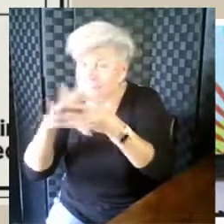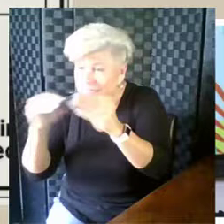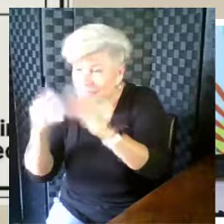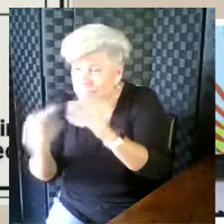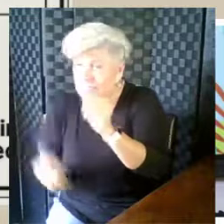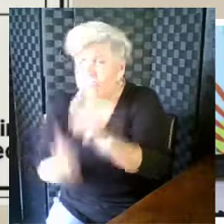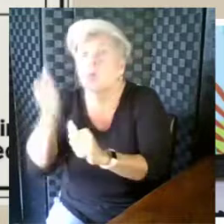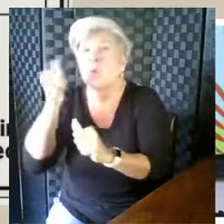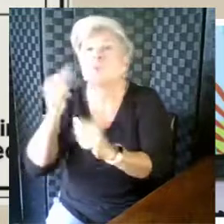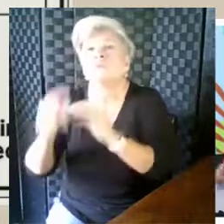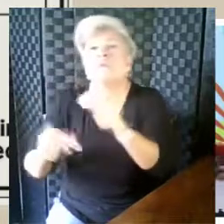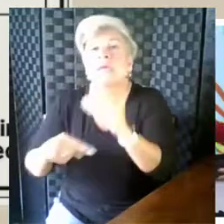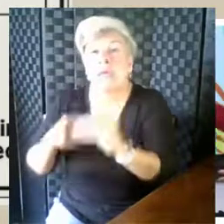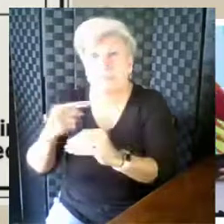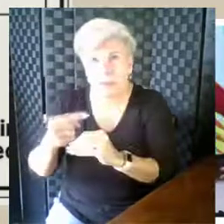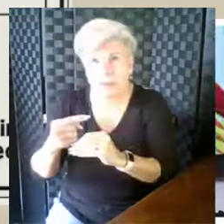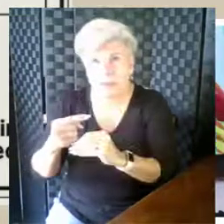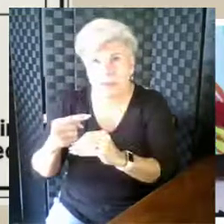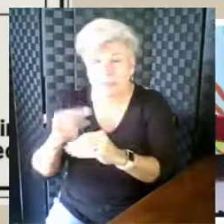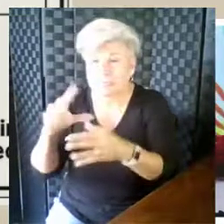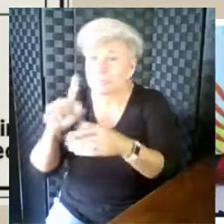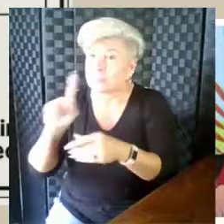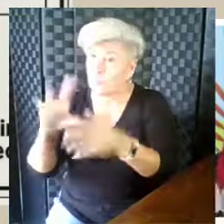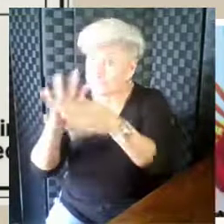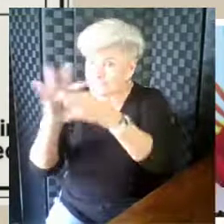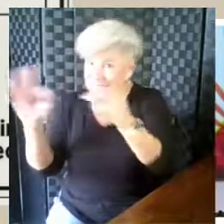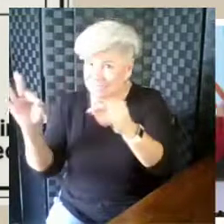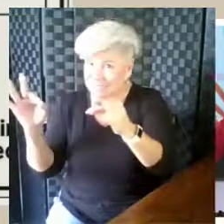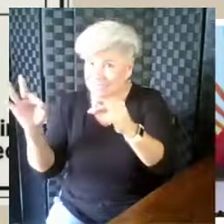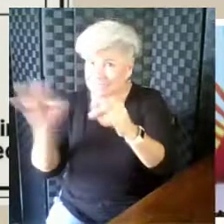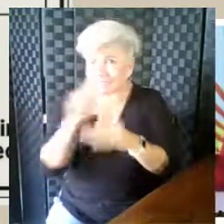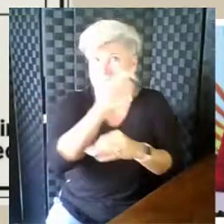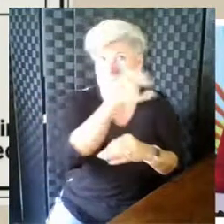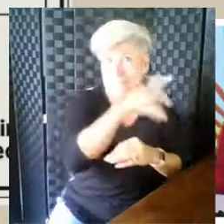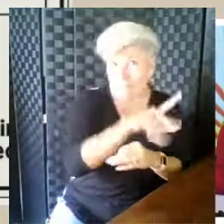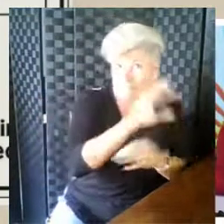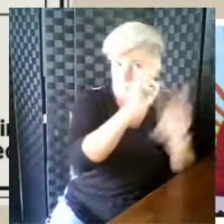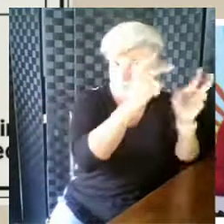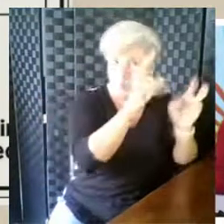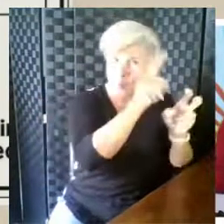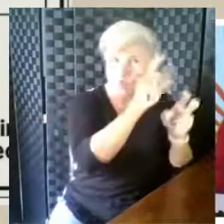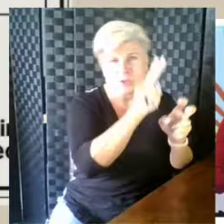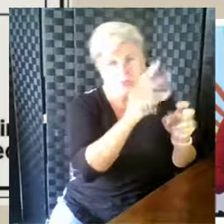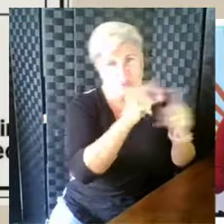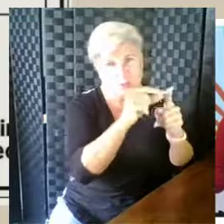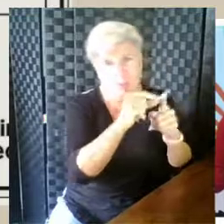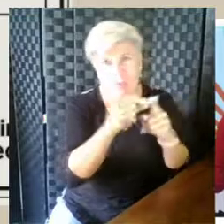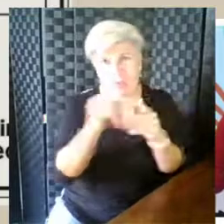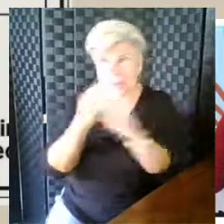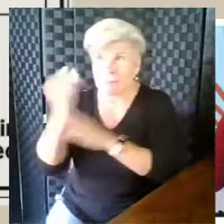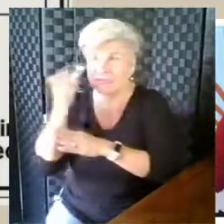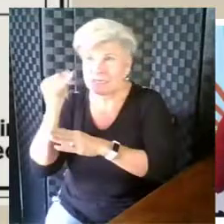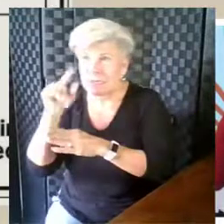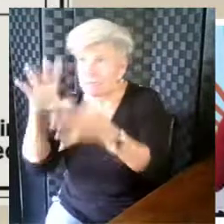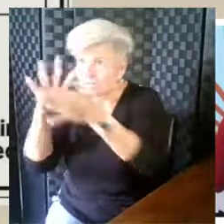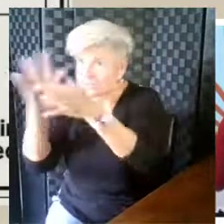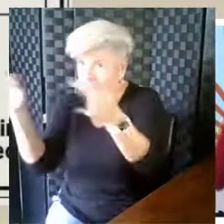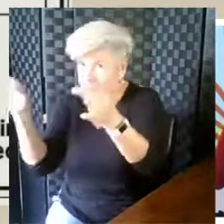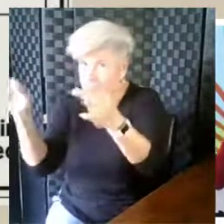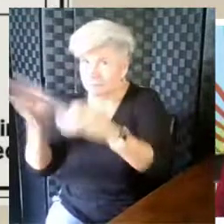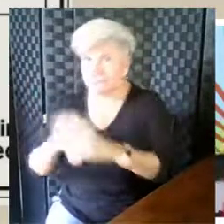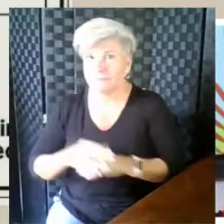is mostly about. And it's a sentence. So the topic is one or two words and a main idea is a